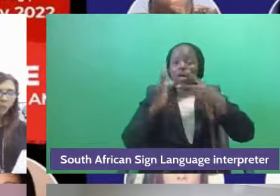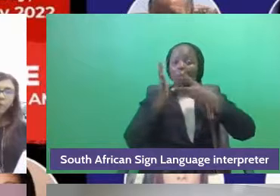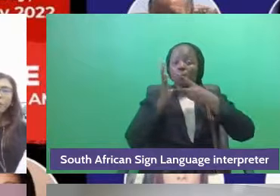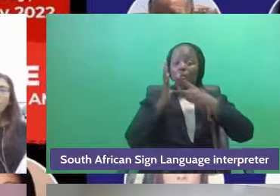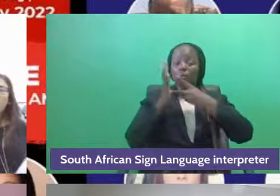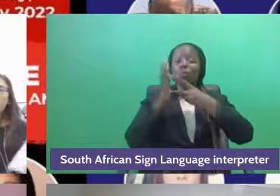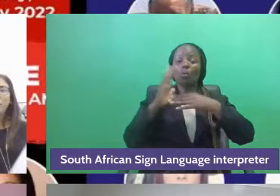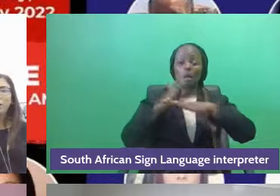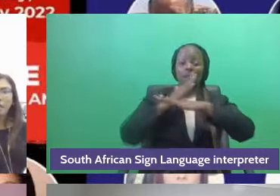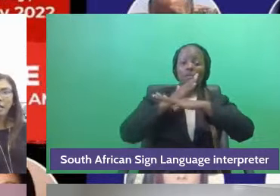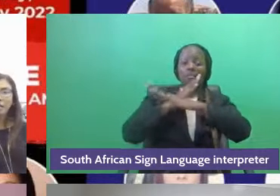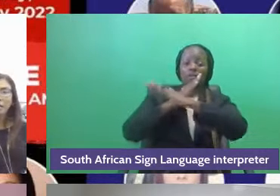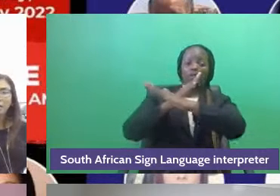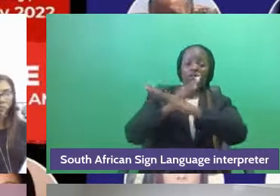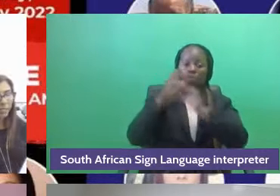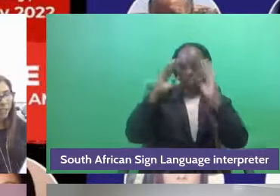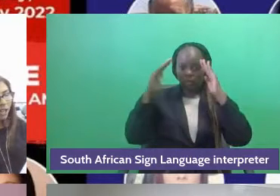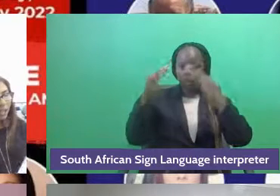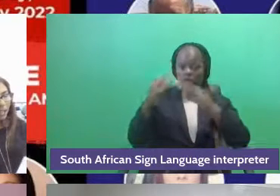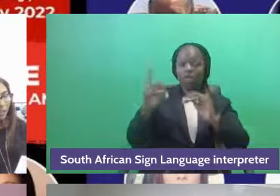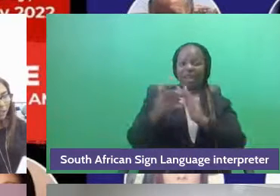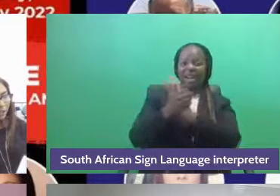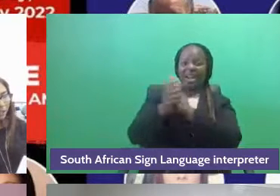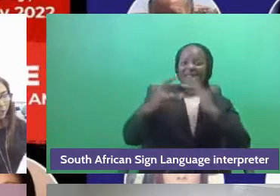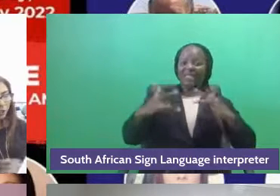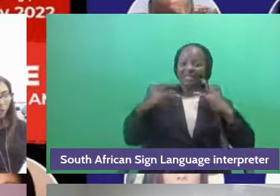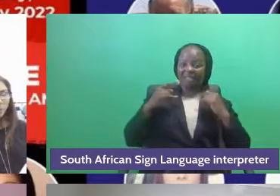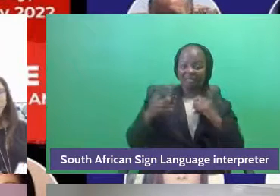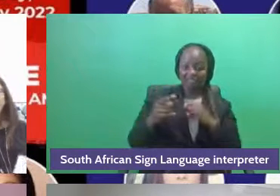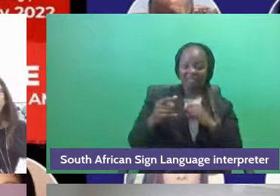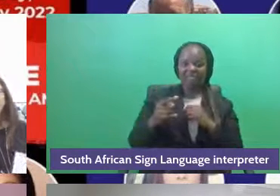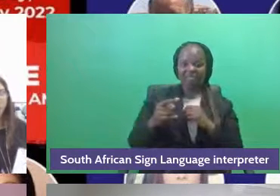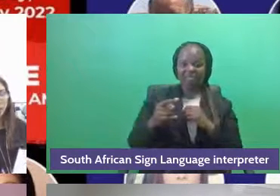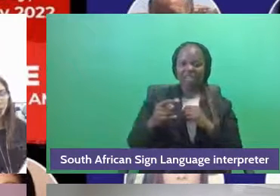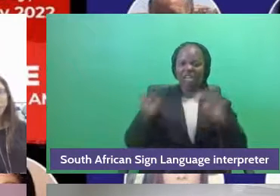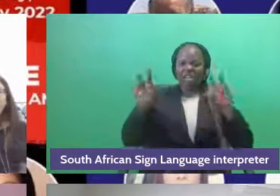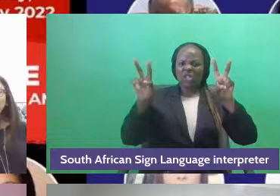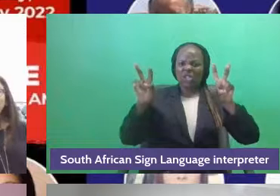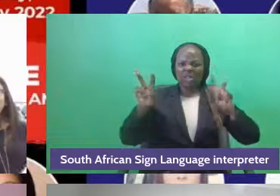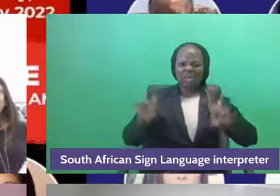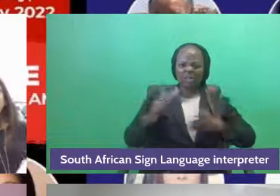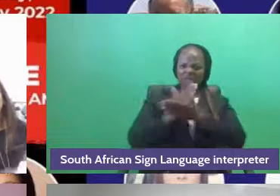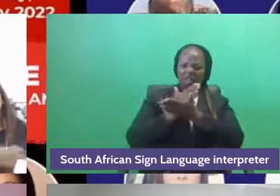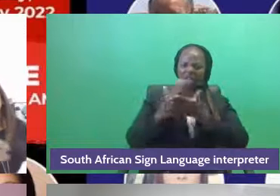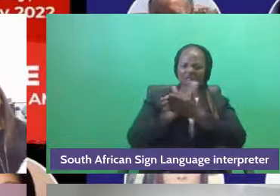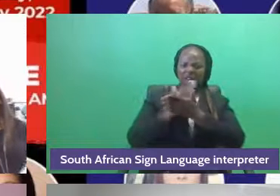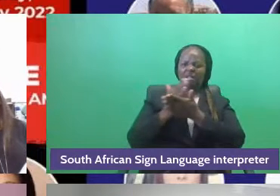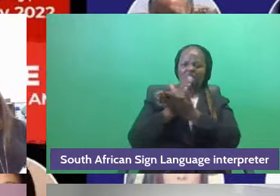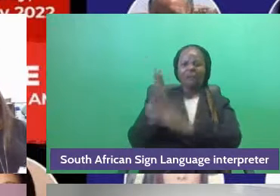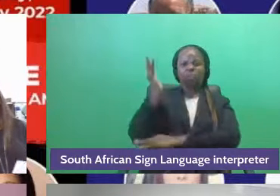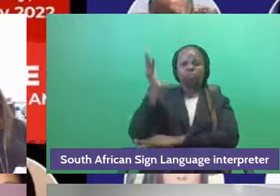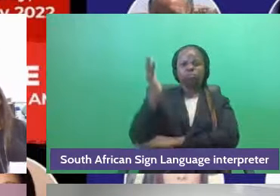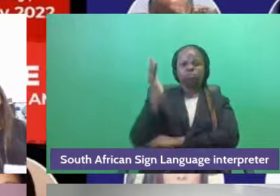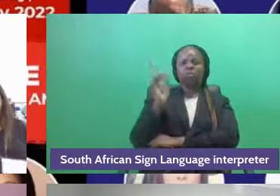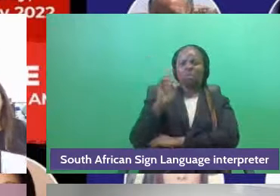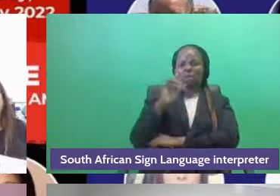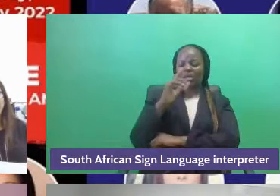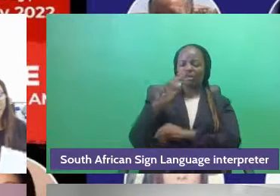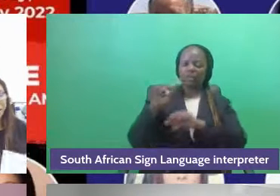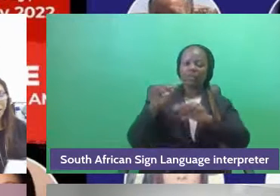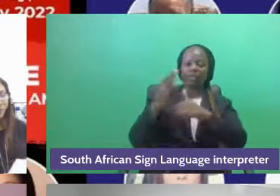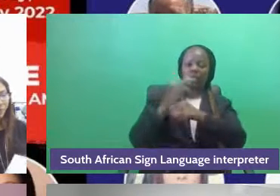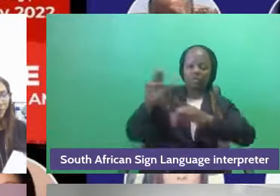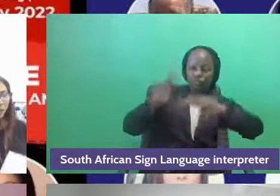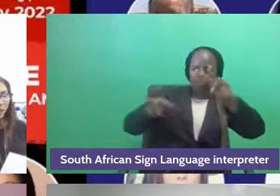prevention, we focus a lot on the life skills. And here, some of the topics we've covered are based a lot on the needs assessment that we do with the